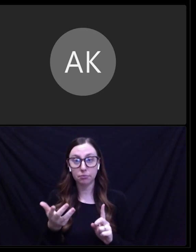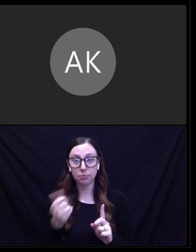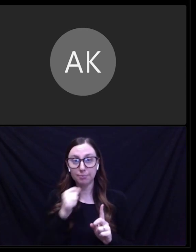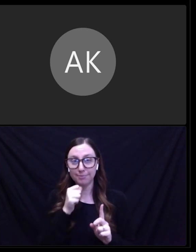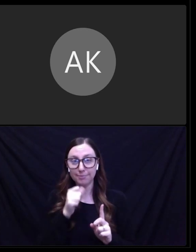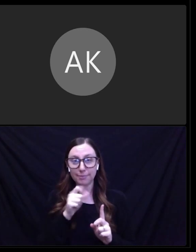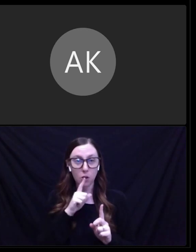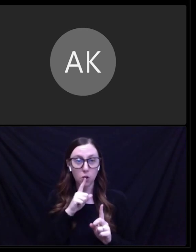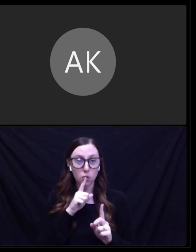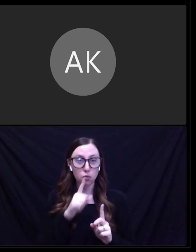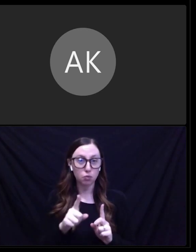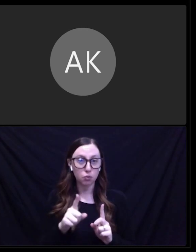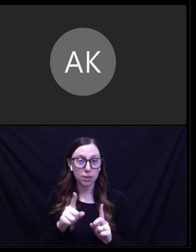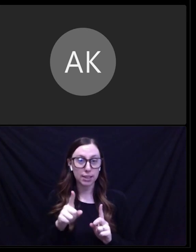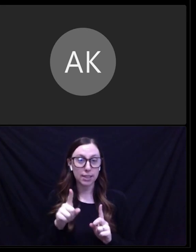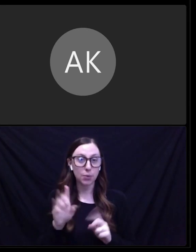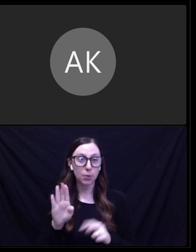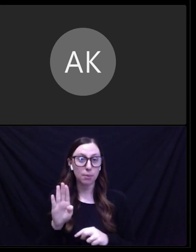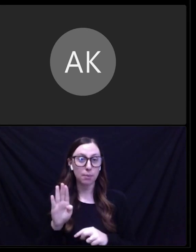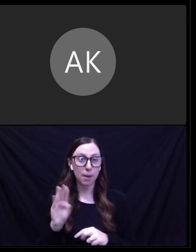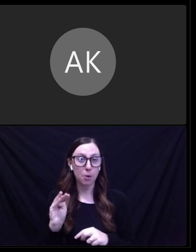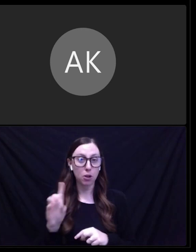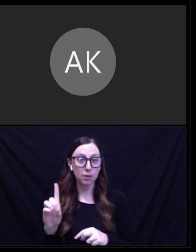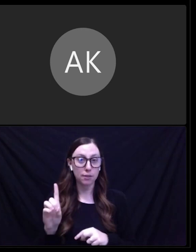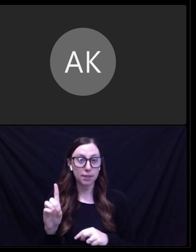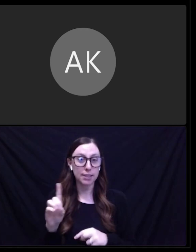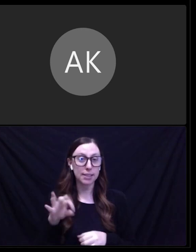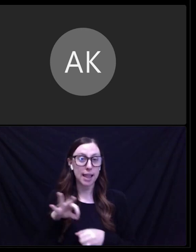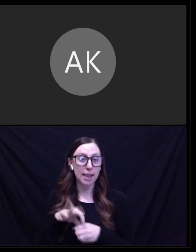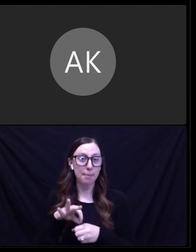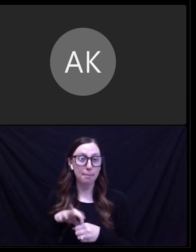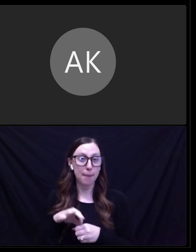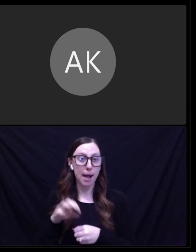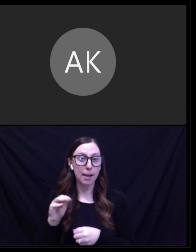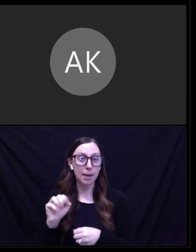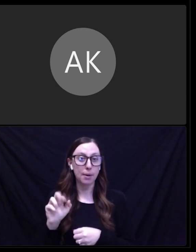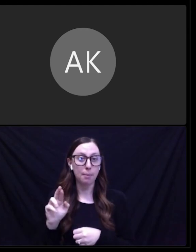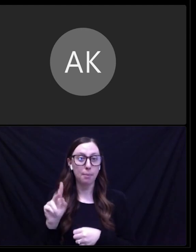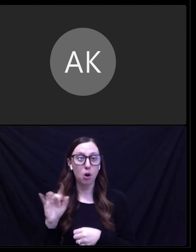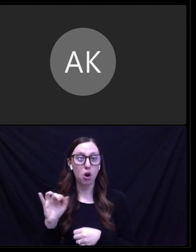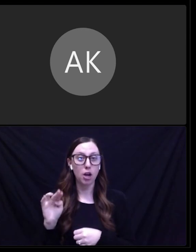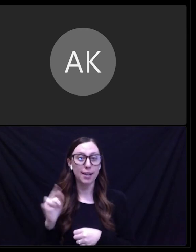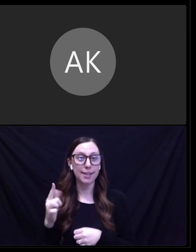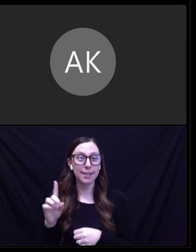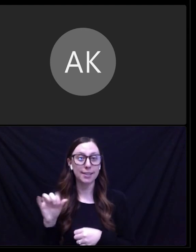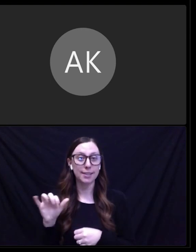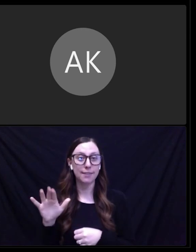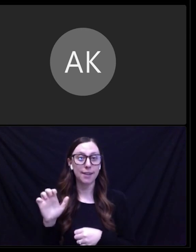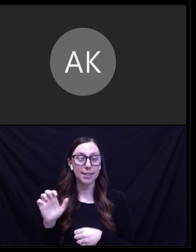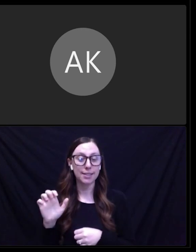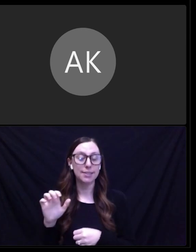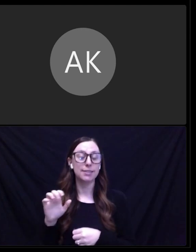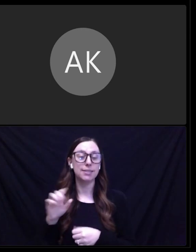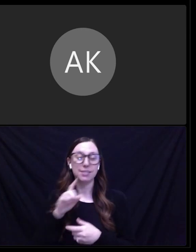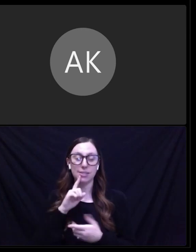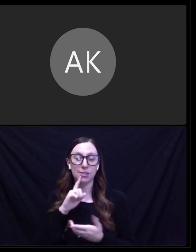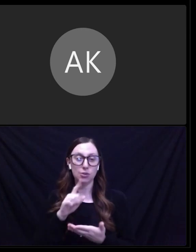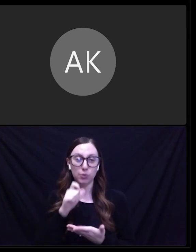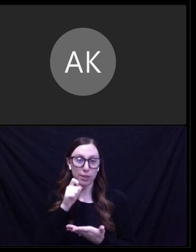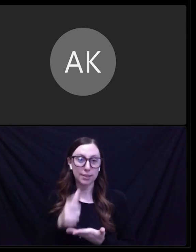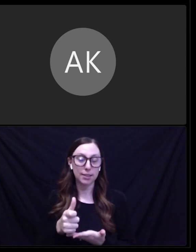really what the ballot marking device is getting into. You have the full functionality, anyone can use it.